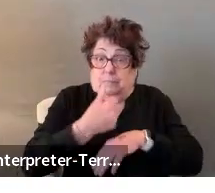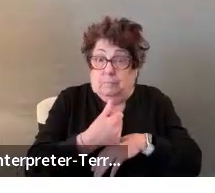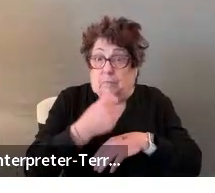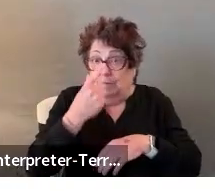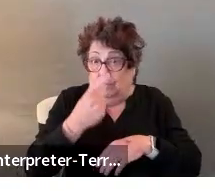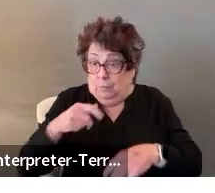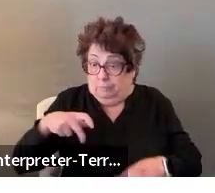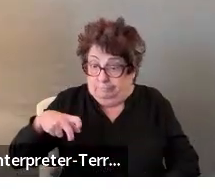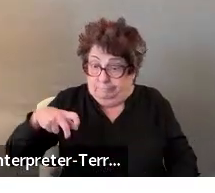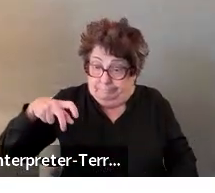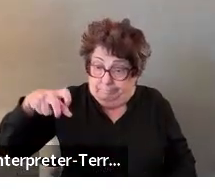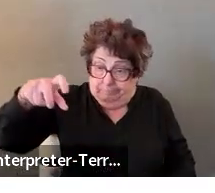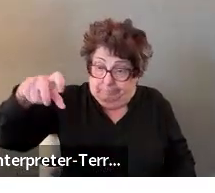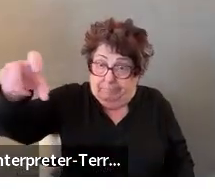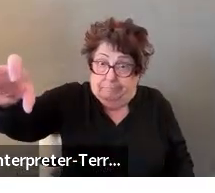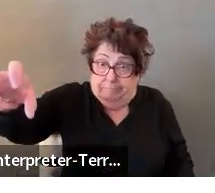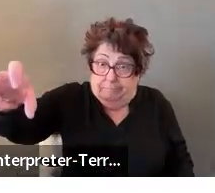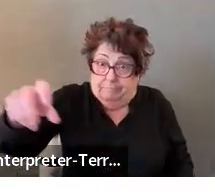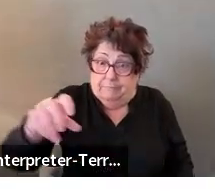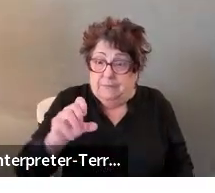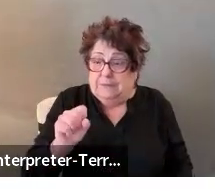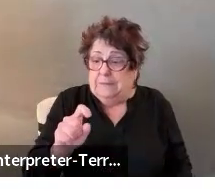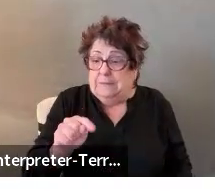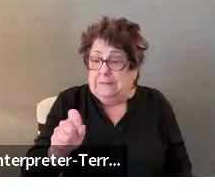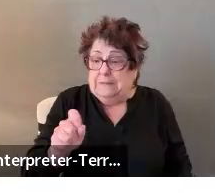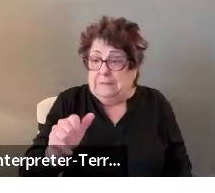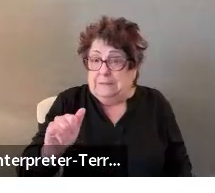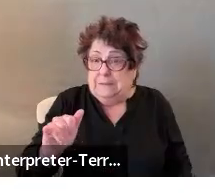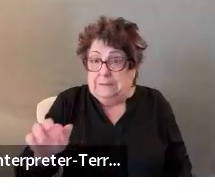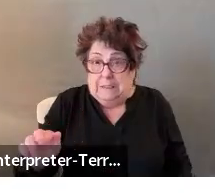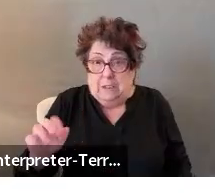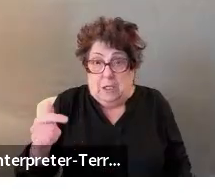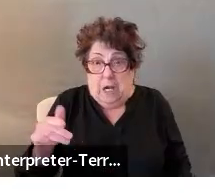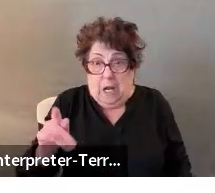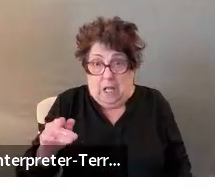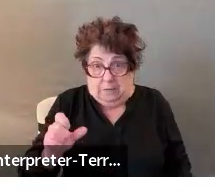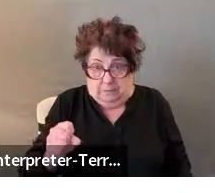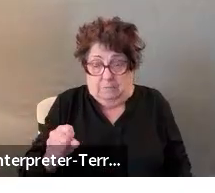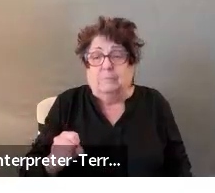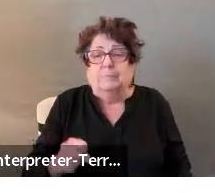system involving an electronic chair that takes a user up and down.